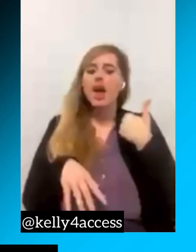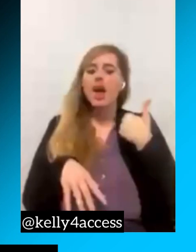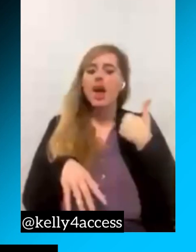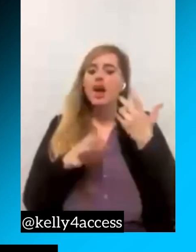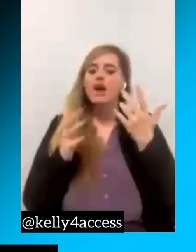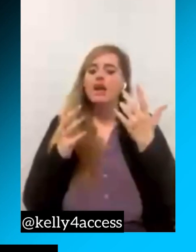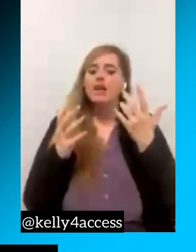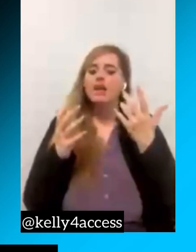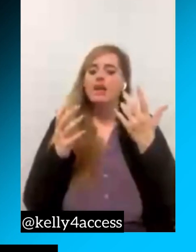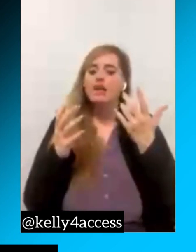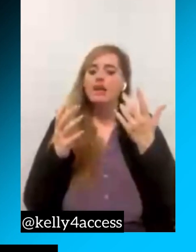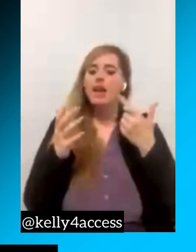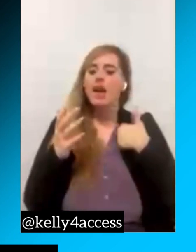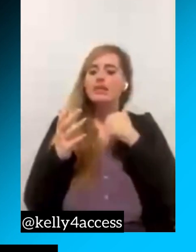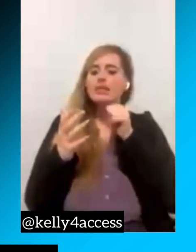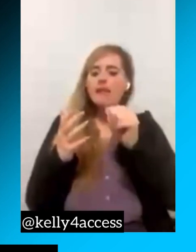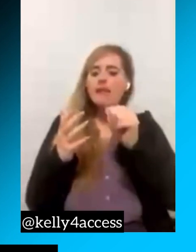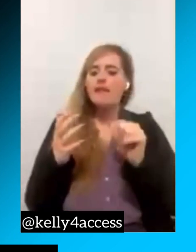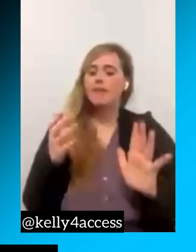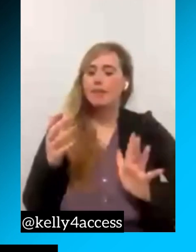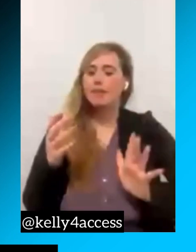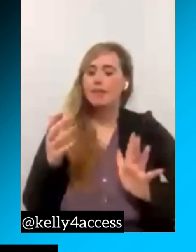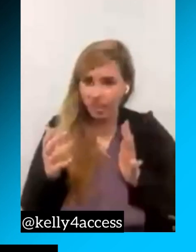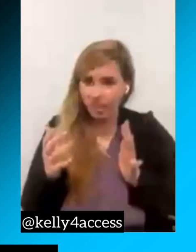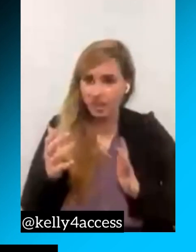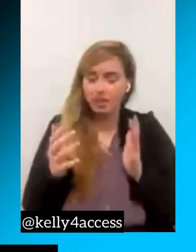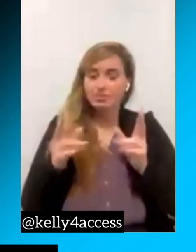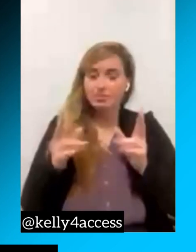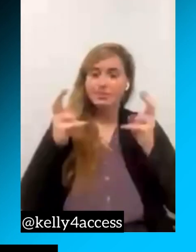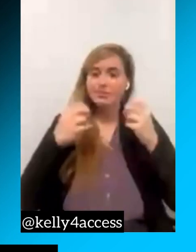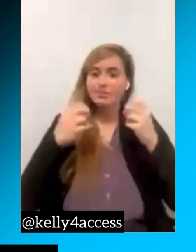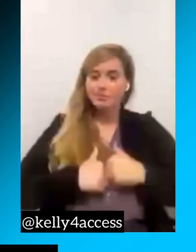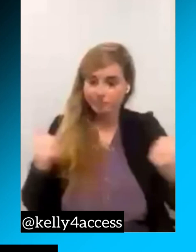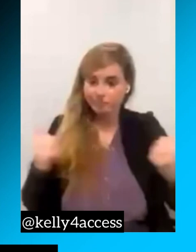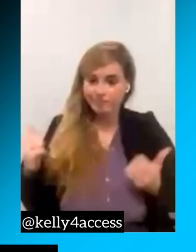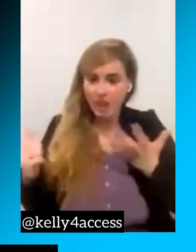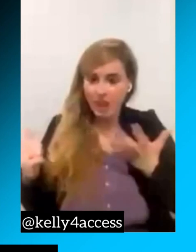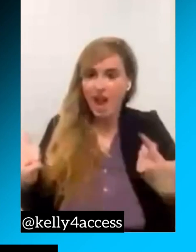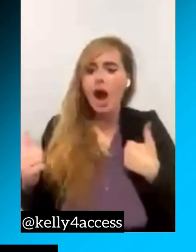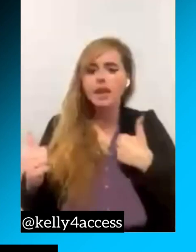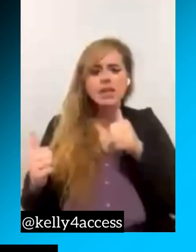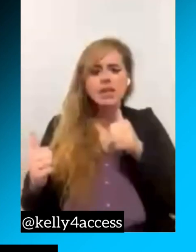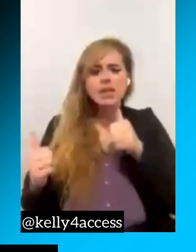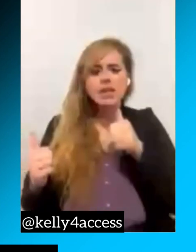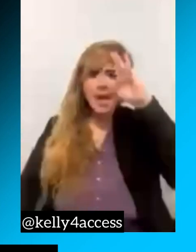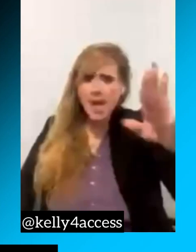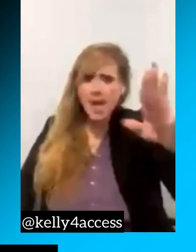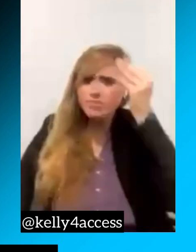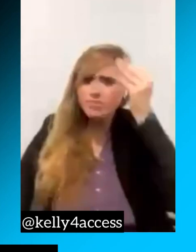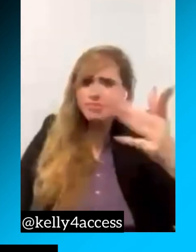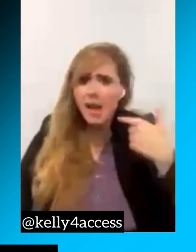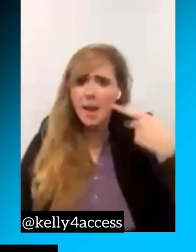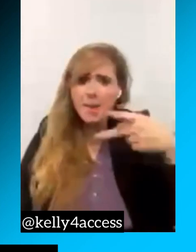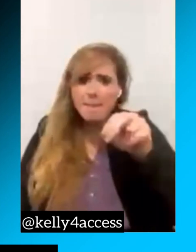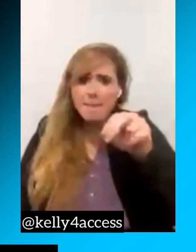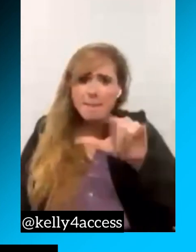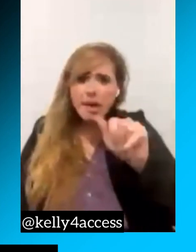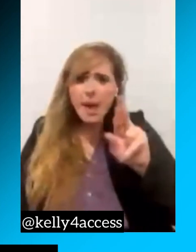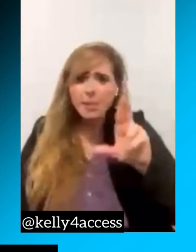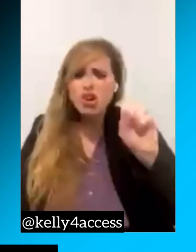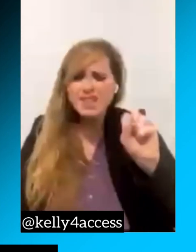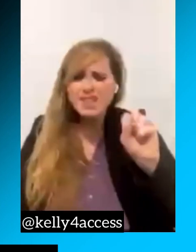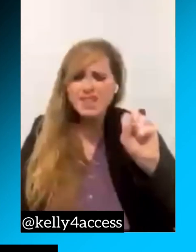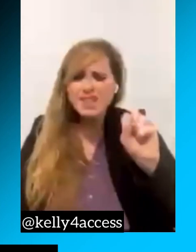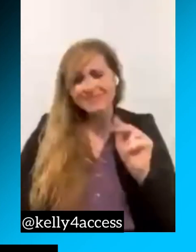I didn't officially came out to them in the sense of I went to them and said, hey, I'm polyamorous. As for basically